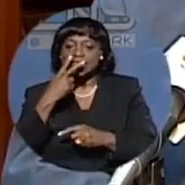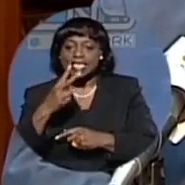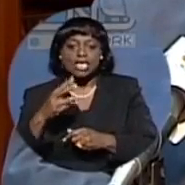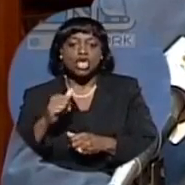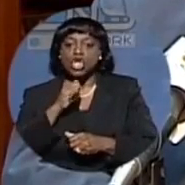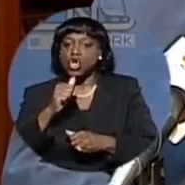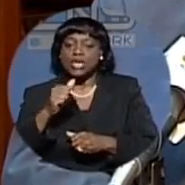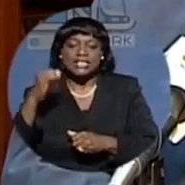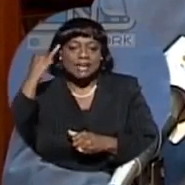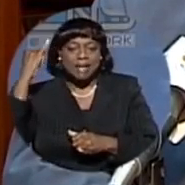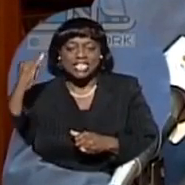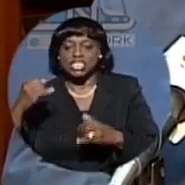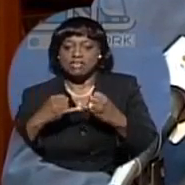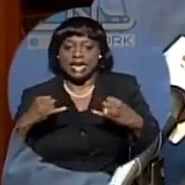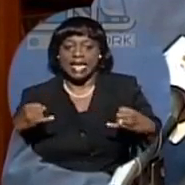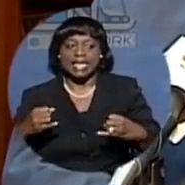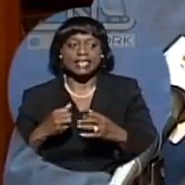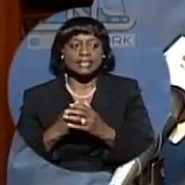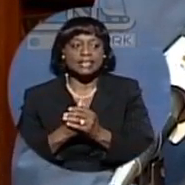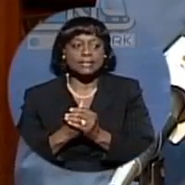As far as that is practicable, we'd like to do that.